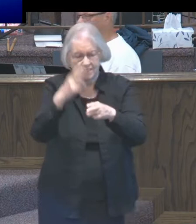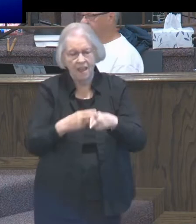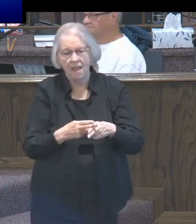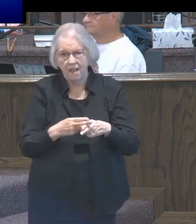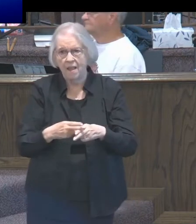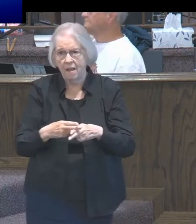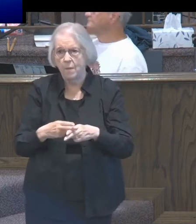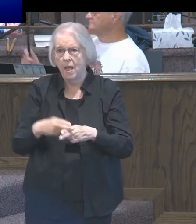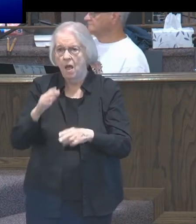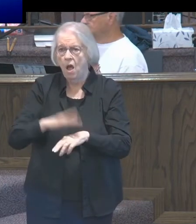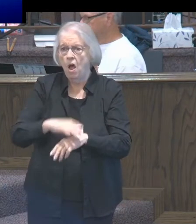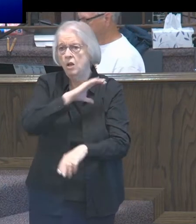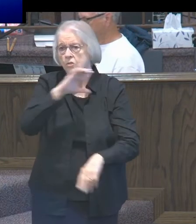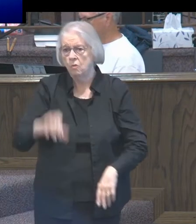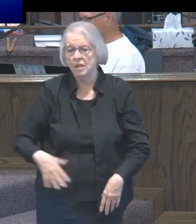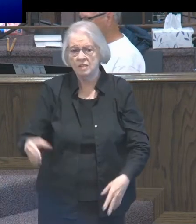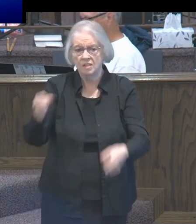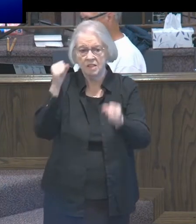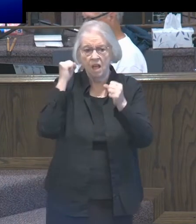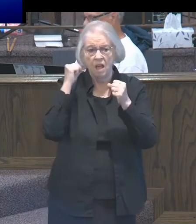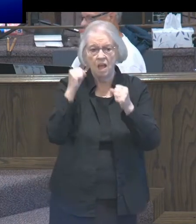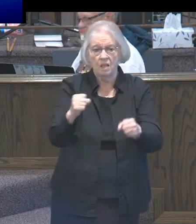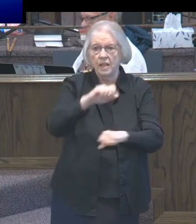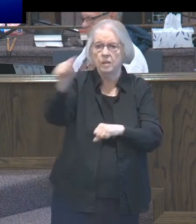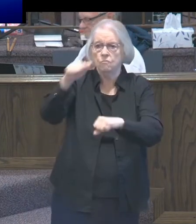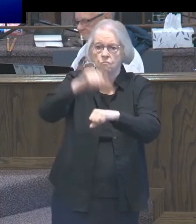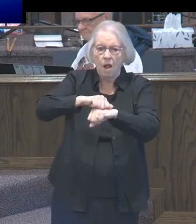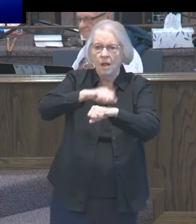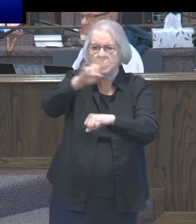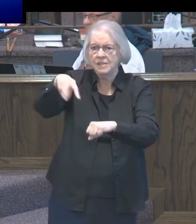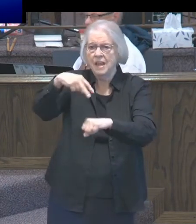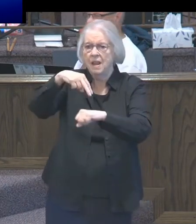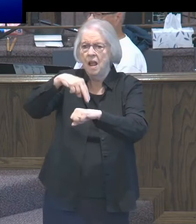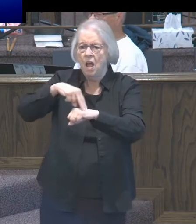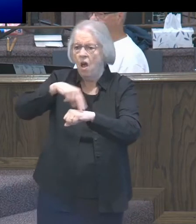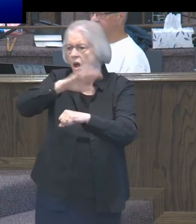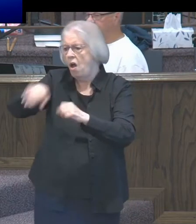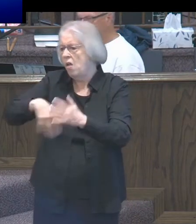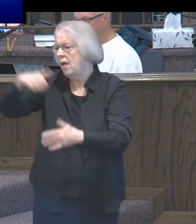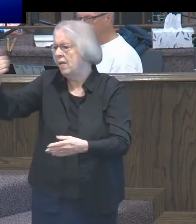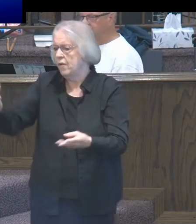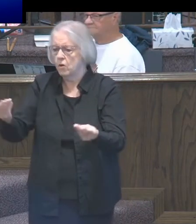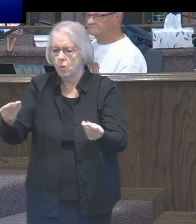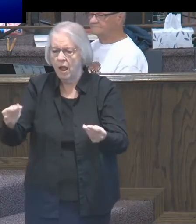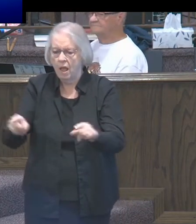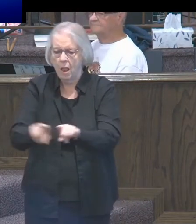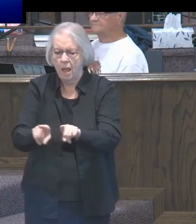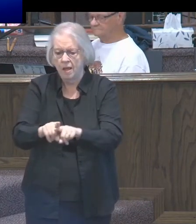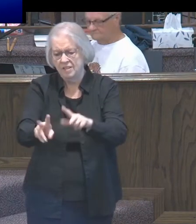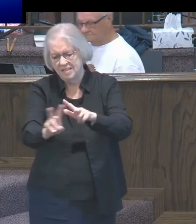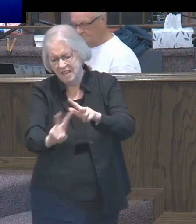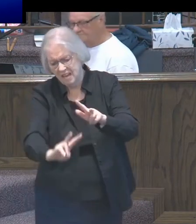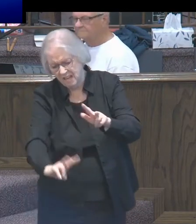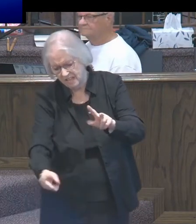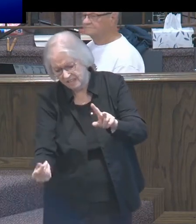Jesus' name. On Christ the solid rock I stand, all other ground